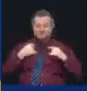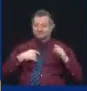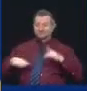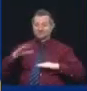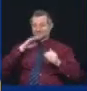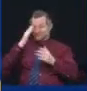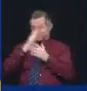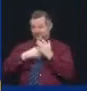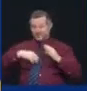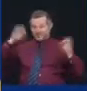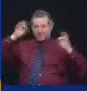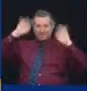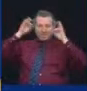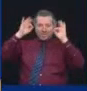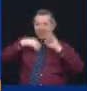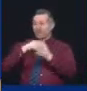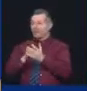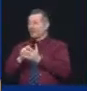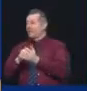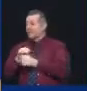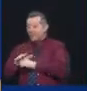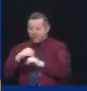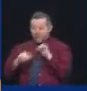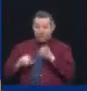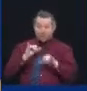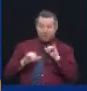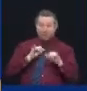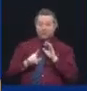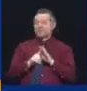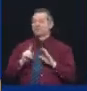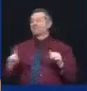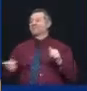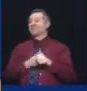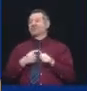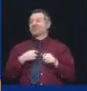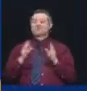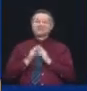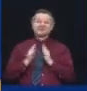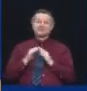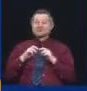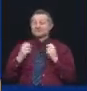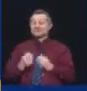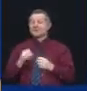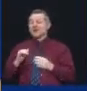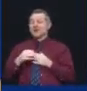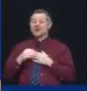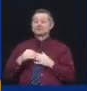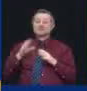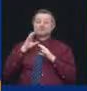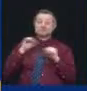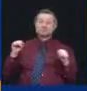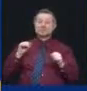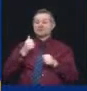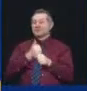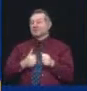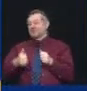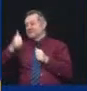masks. One of the first meetings, we had the leadership of all the hospitals